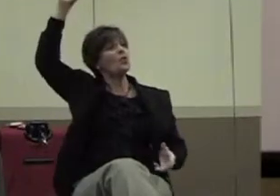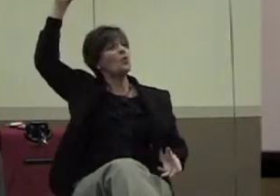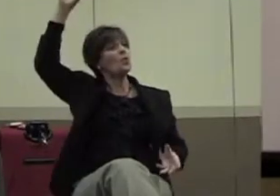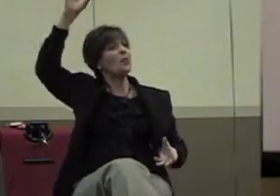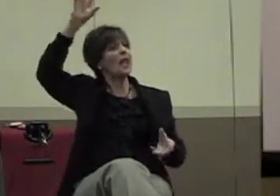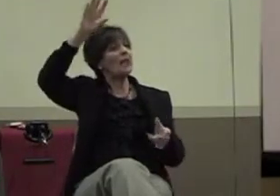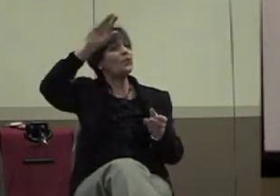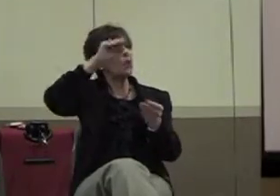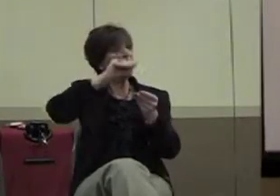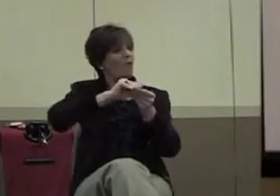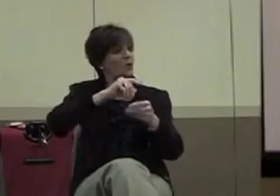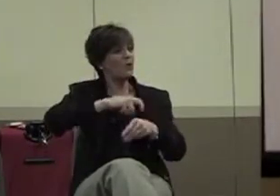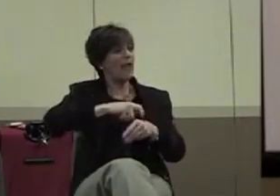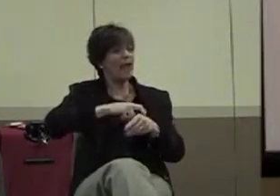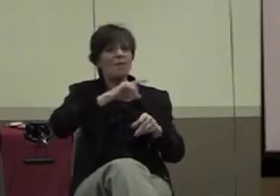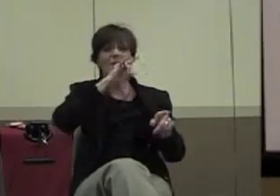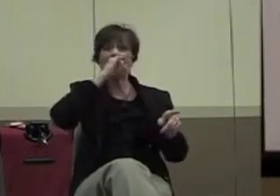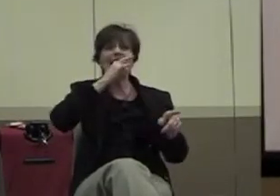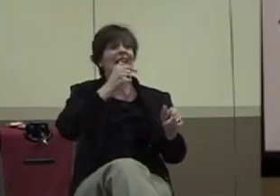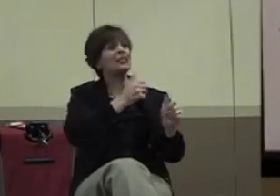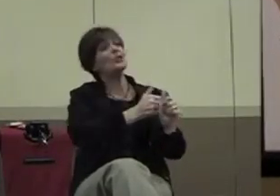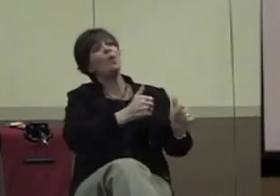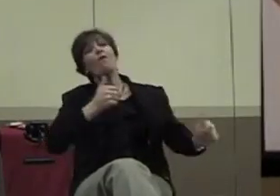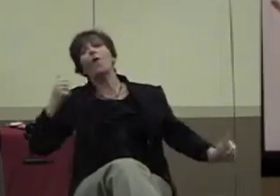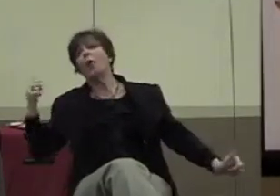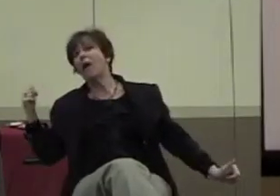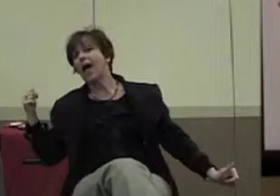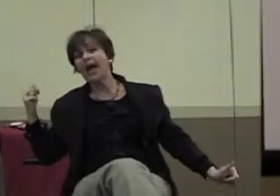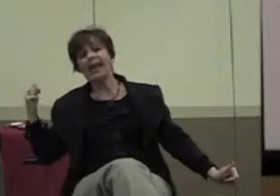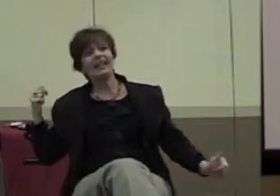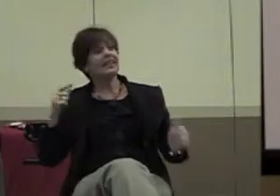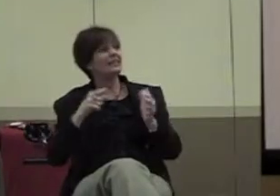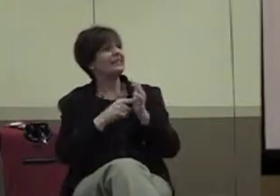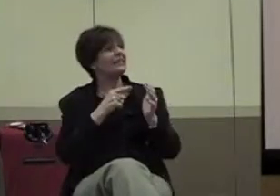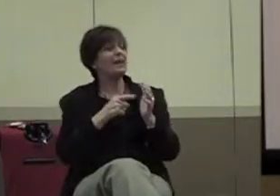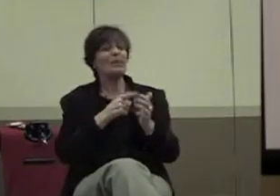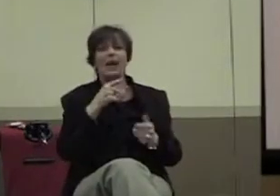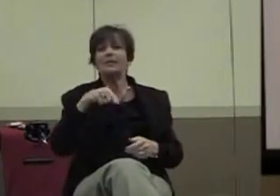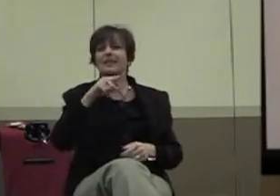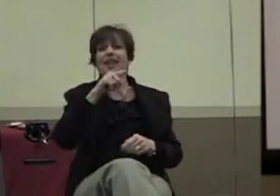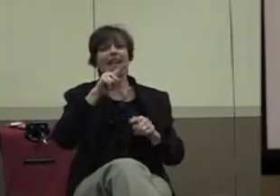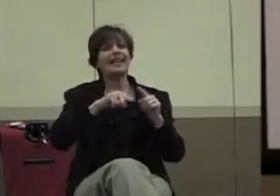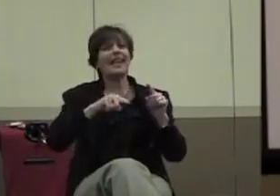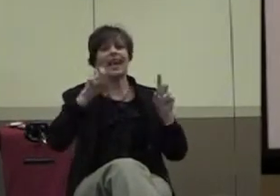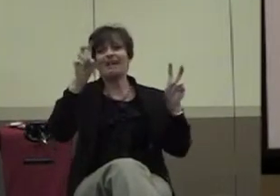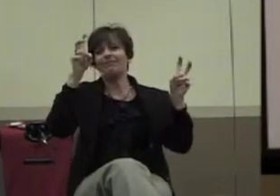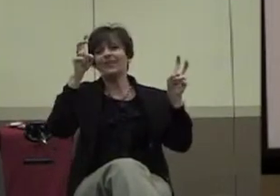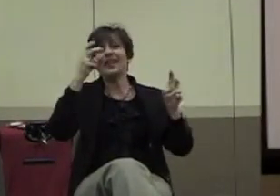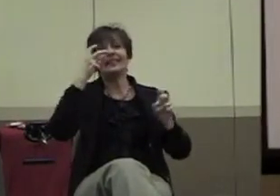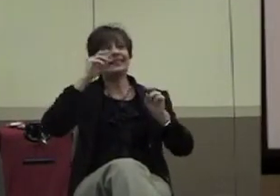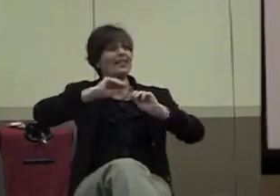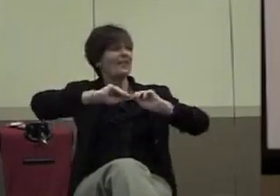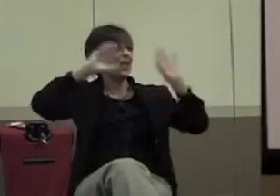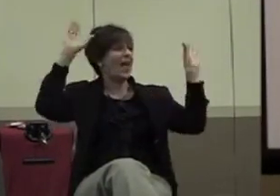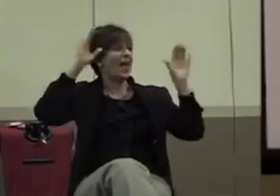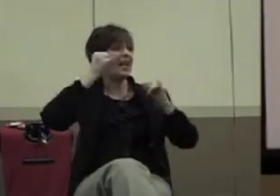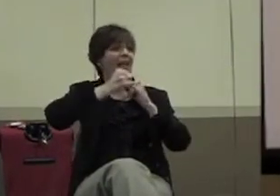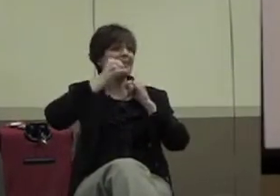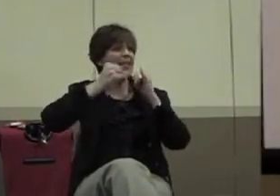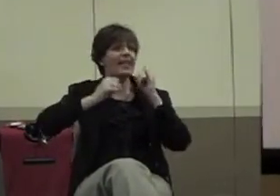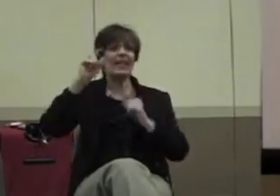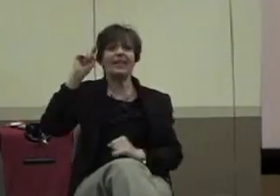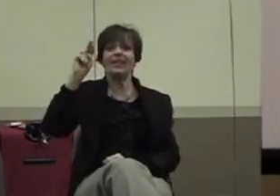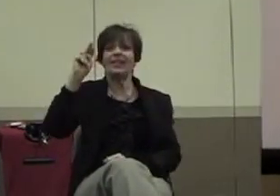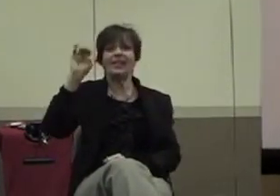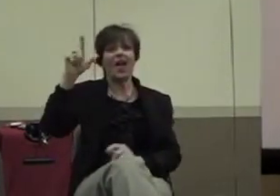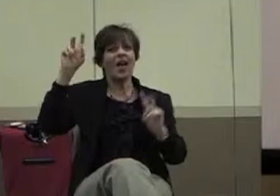kid who's gotten so far behind that sometimes they can't see light at the end of the tunnel. And I read one of the most wonderful books in the whole wide